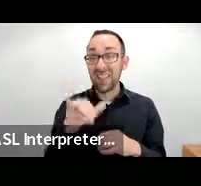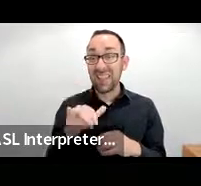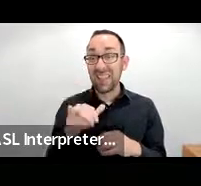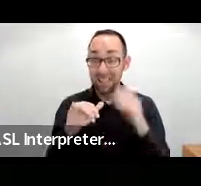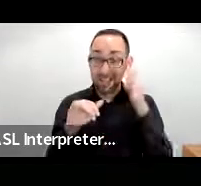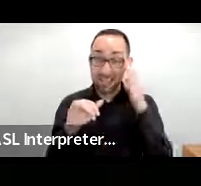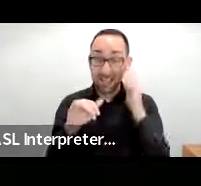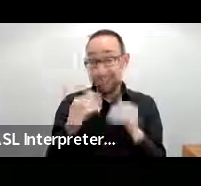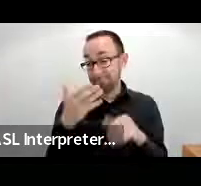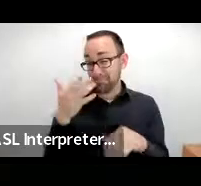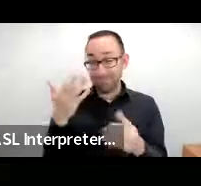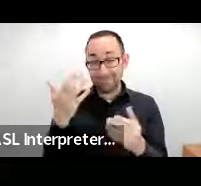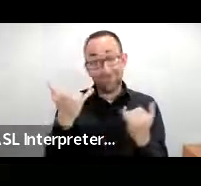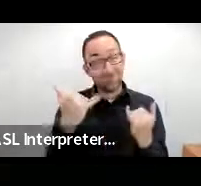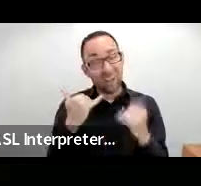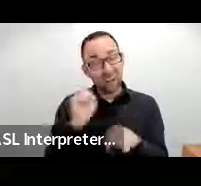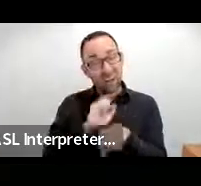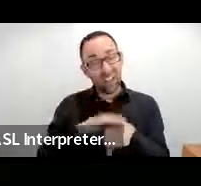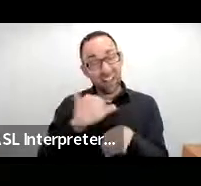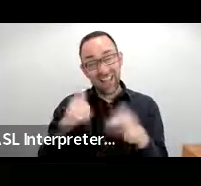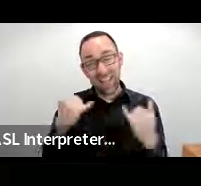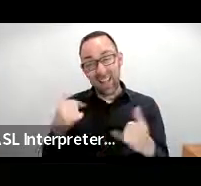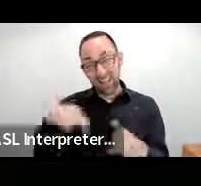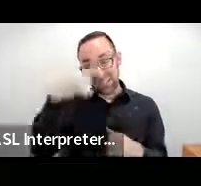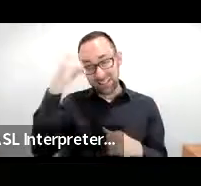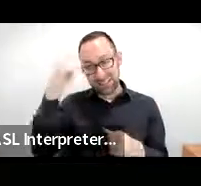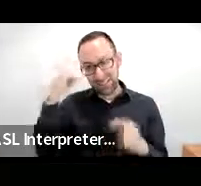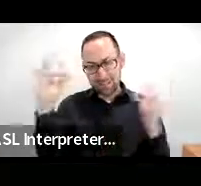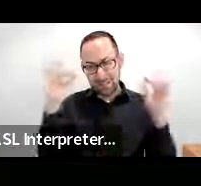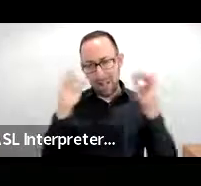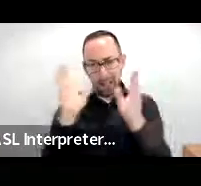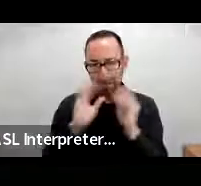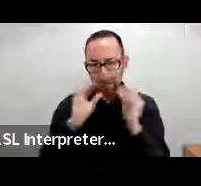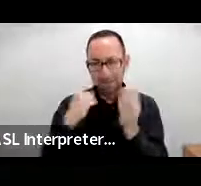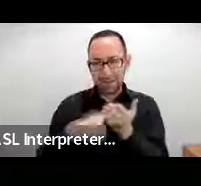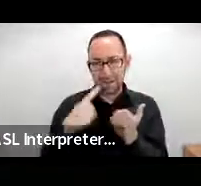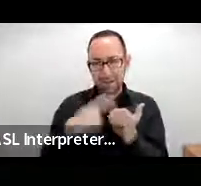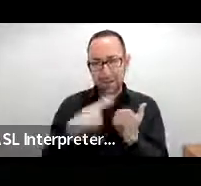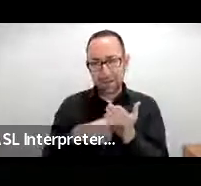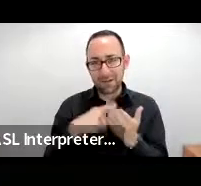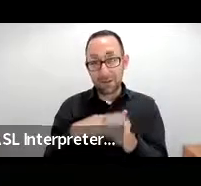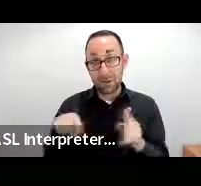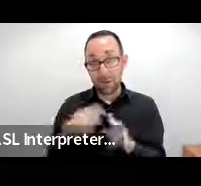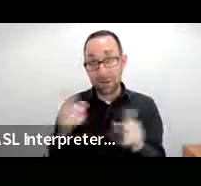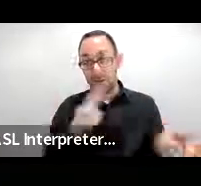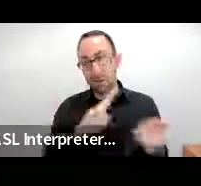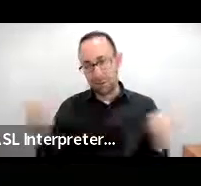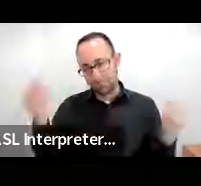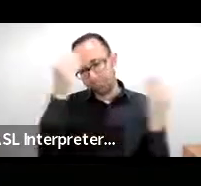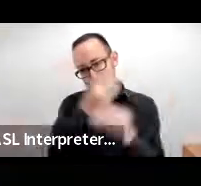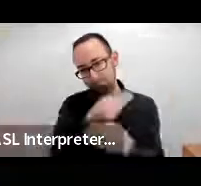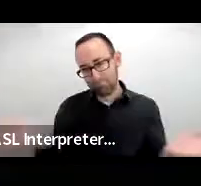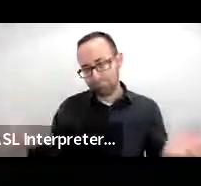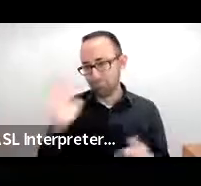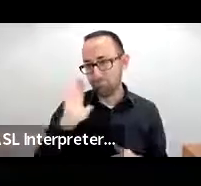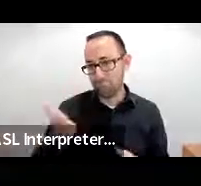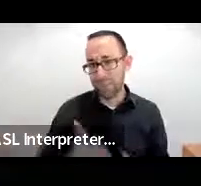you. Again, that's something we're working on over the summer. So we will get it to you as soon as we have that info.